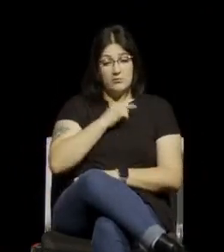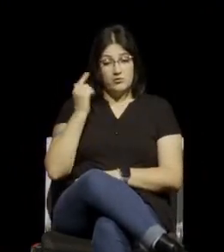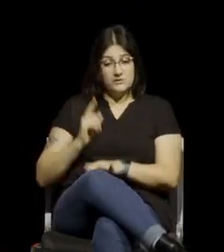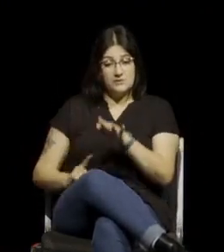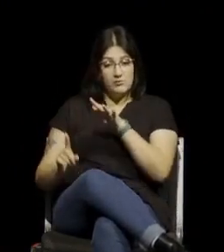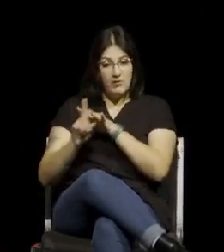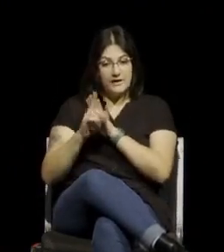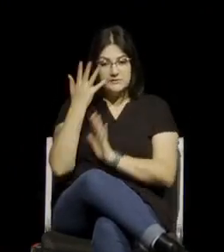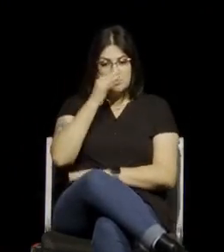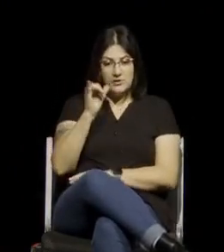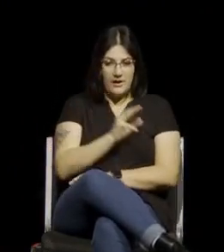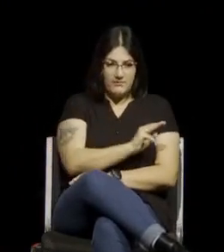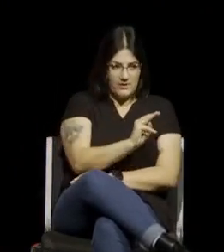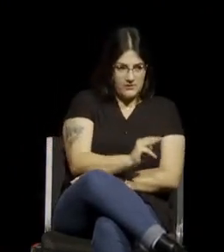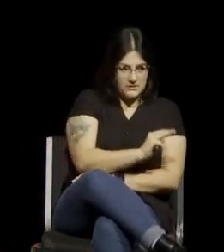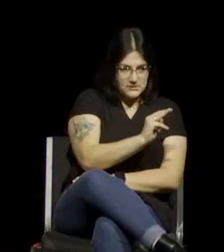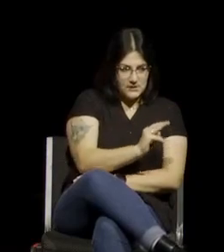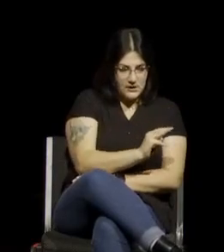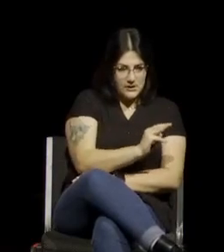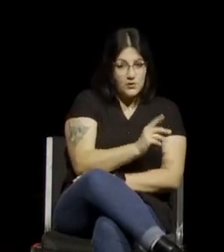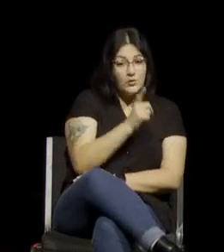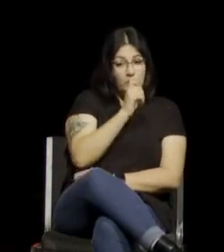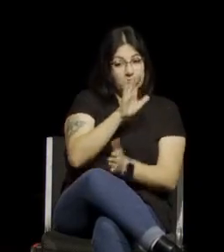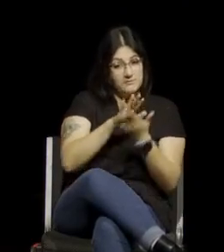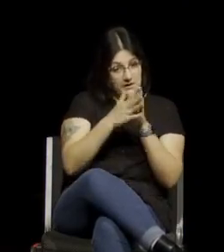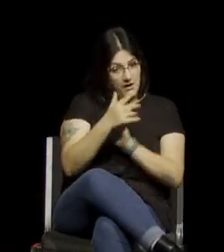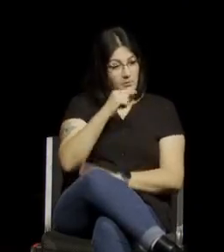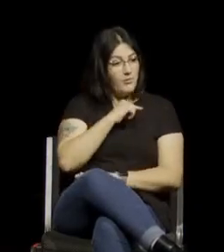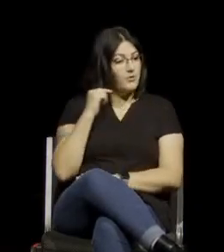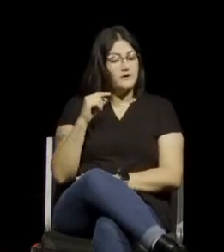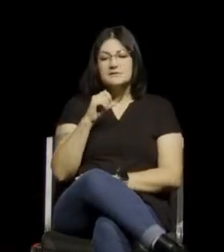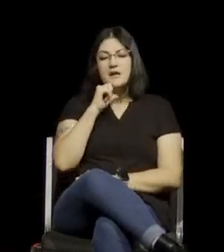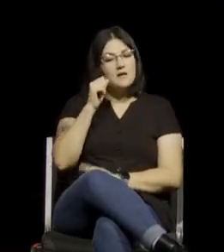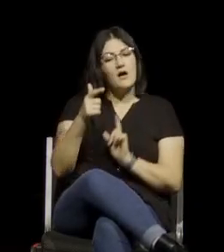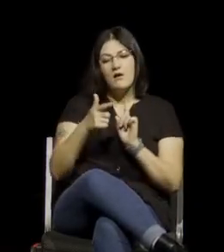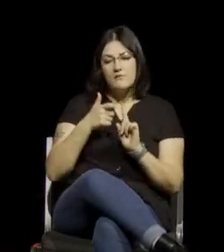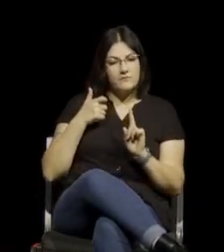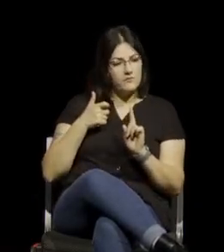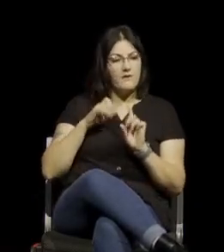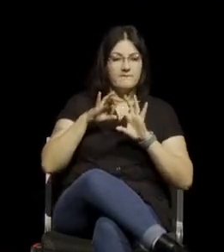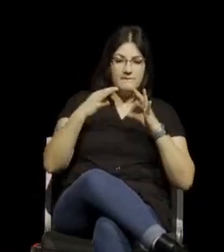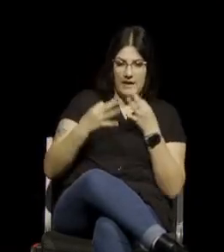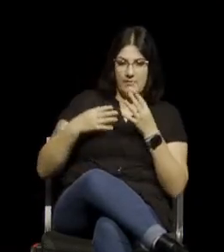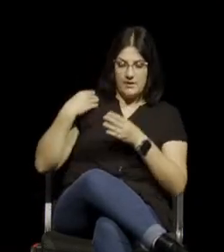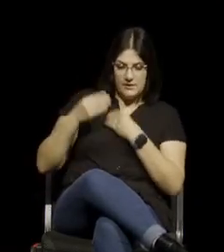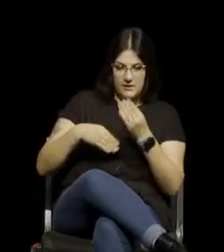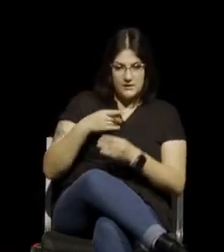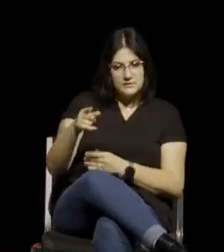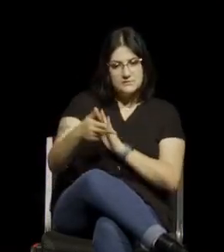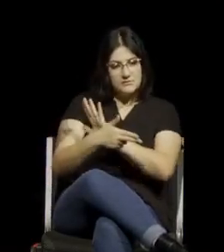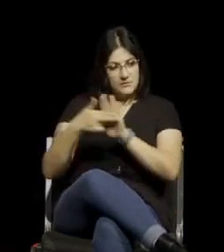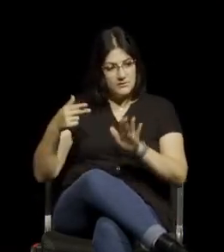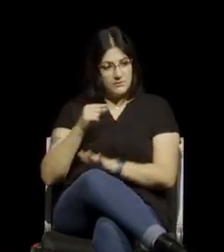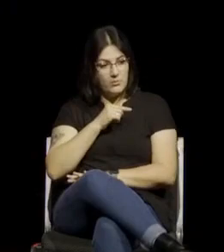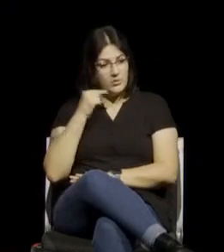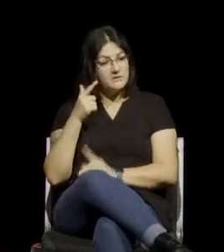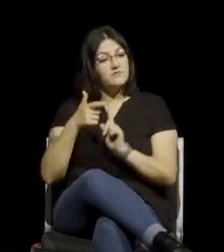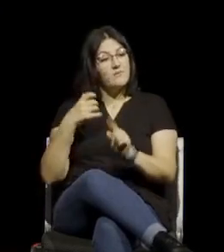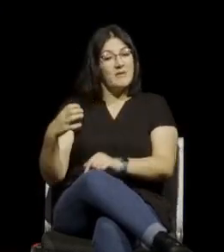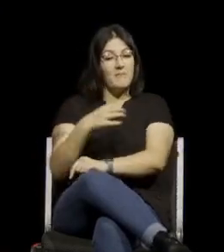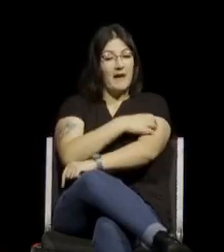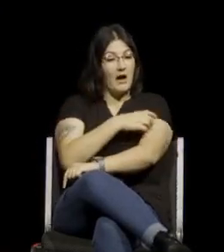in the likeness of Melchizedek, who has become a priest, not on the basis of family lineage, but by the power of